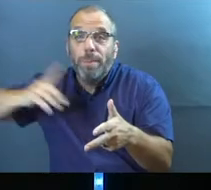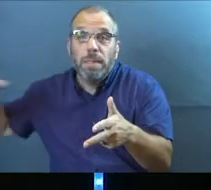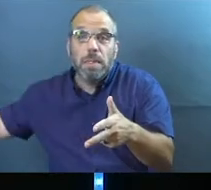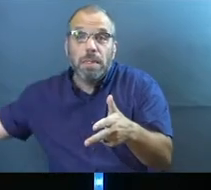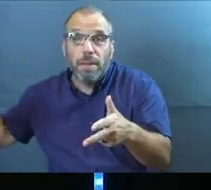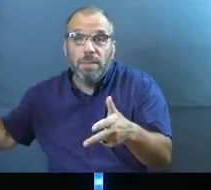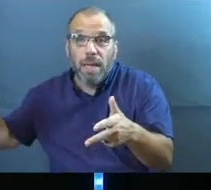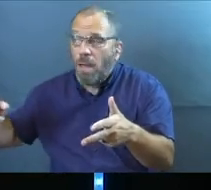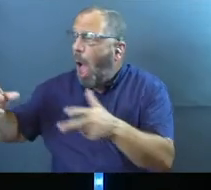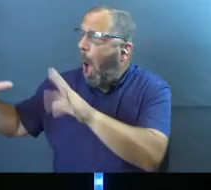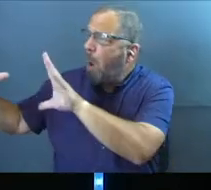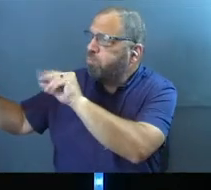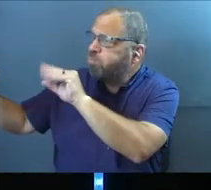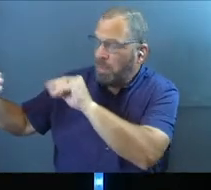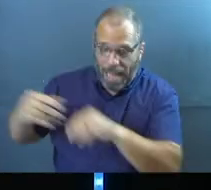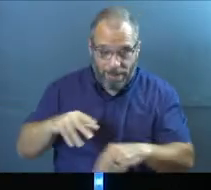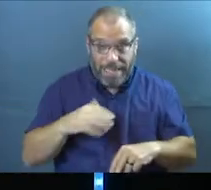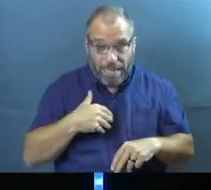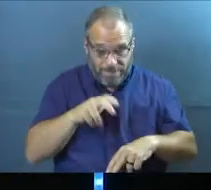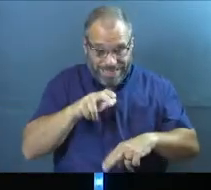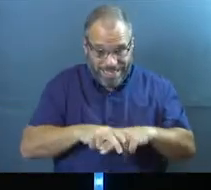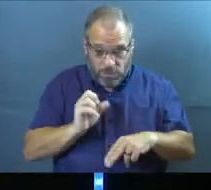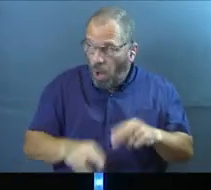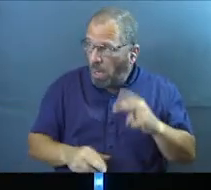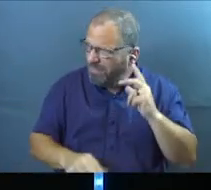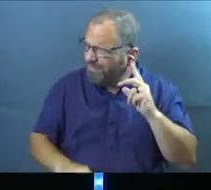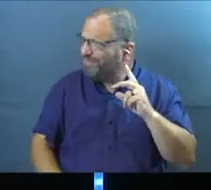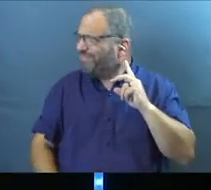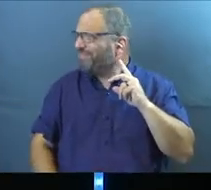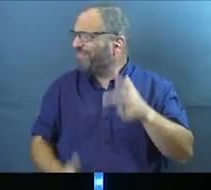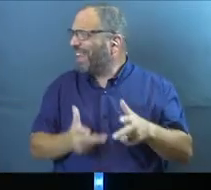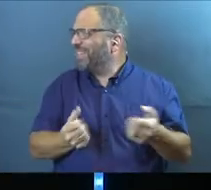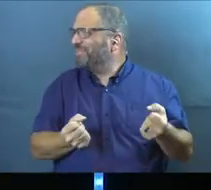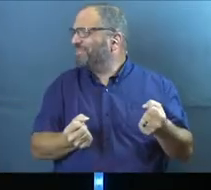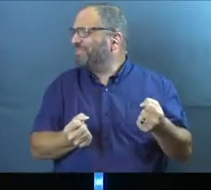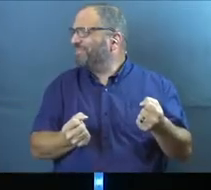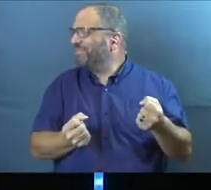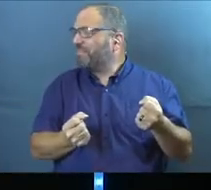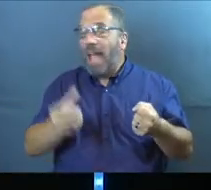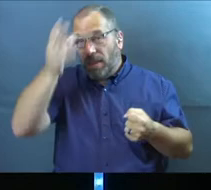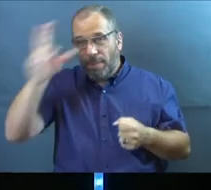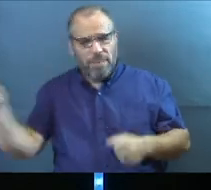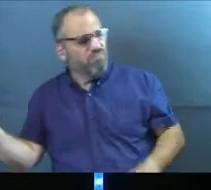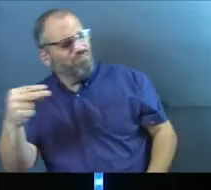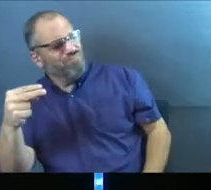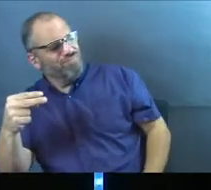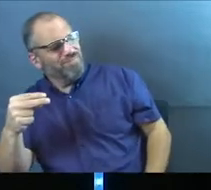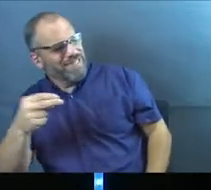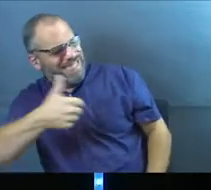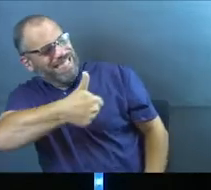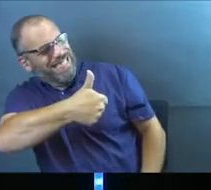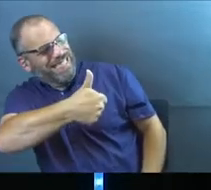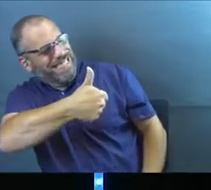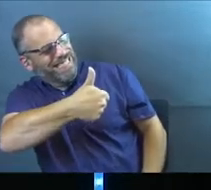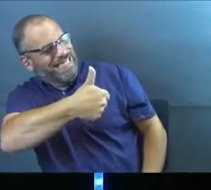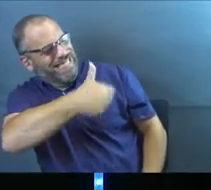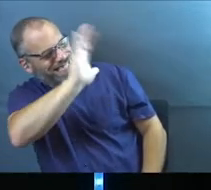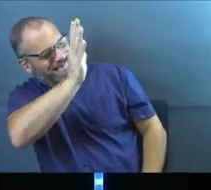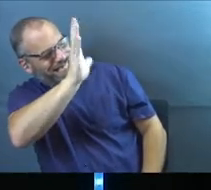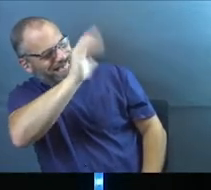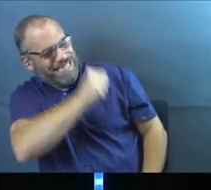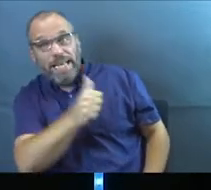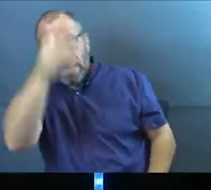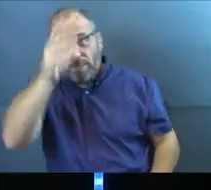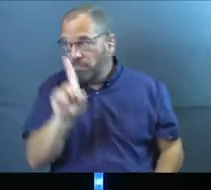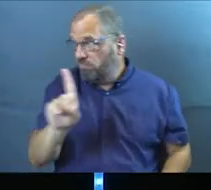door, and he starts talking to her. I'm still in my car. I can't hear anything that they're saying. And he just looks back at me, and he just gives me the thumbs up and walks right